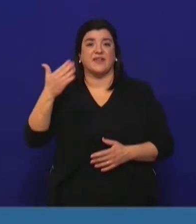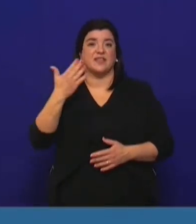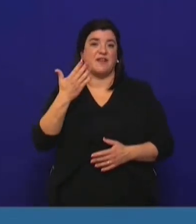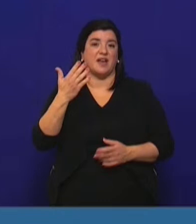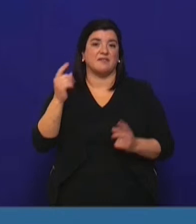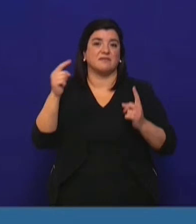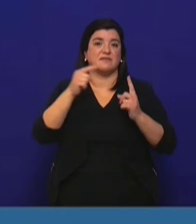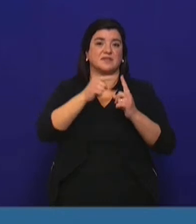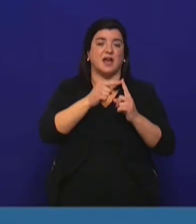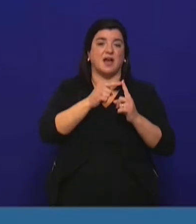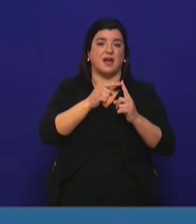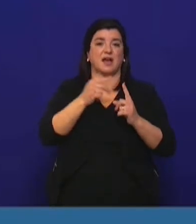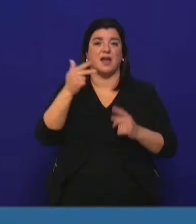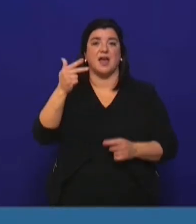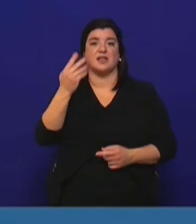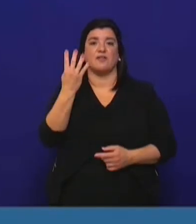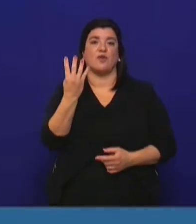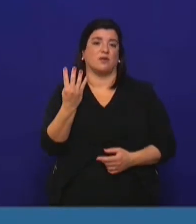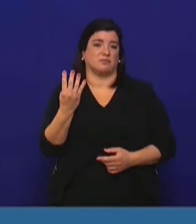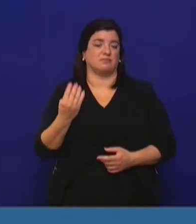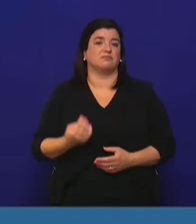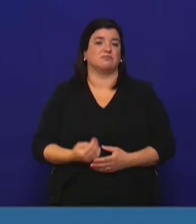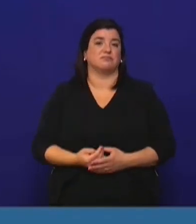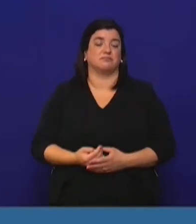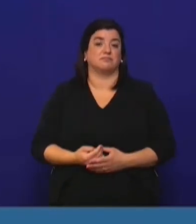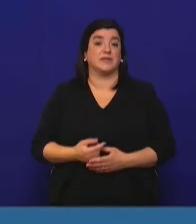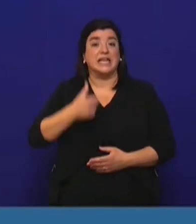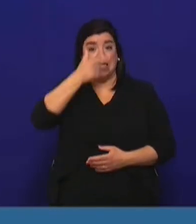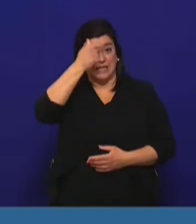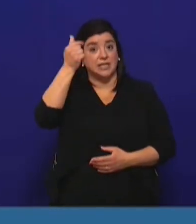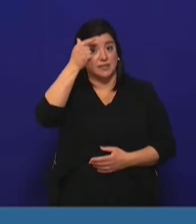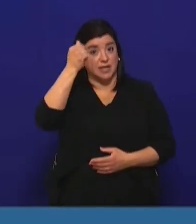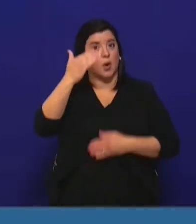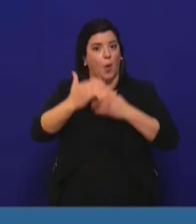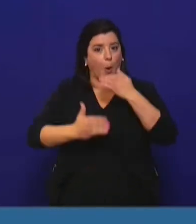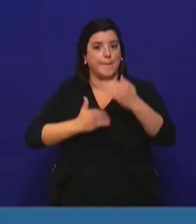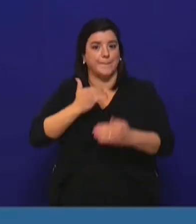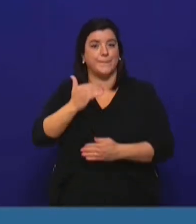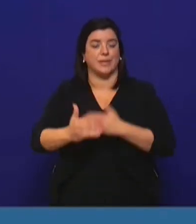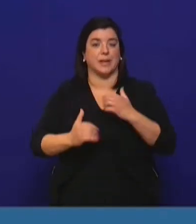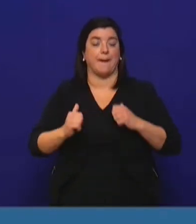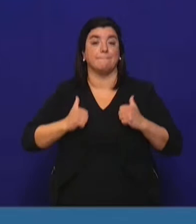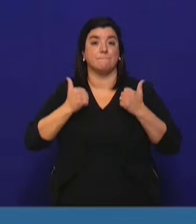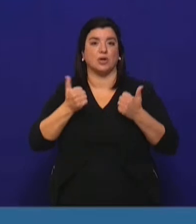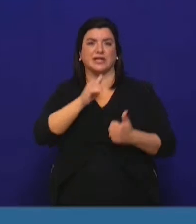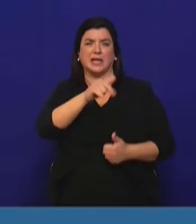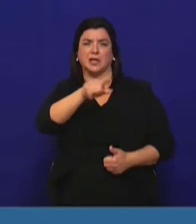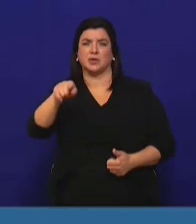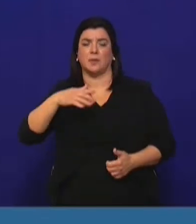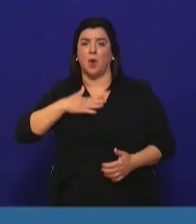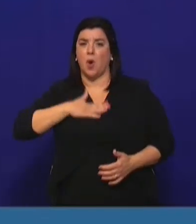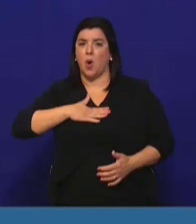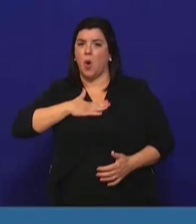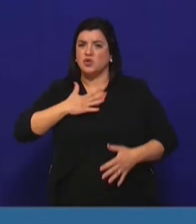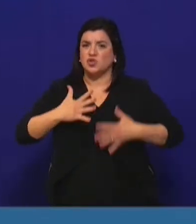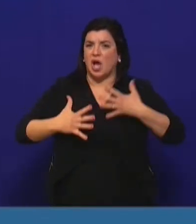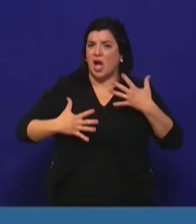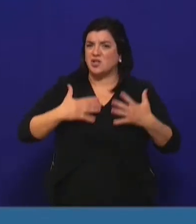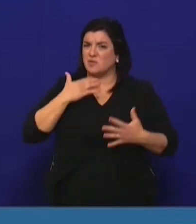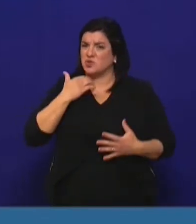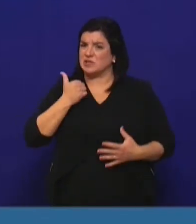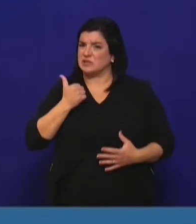years. It-testing għadu hemmhekk. Importanti ħafna li kull min ikollu xi sinjali li għandu xi